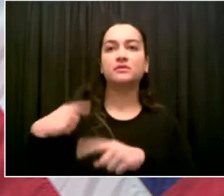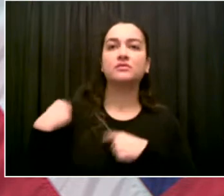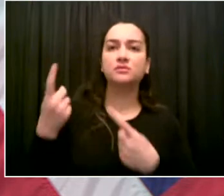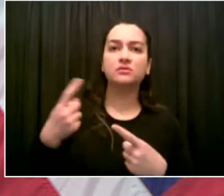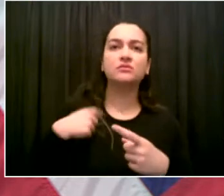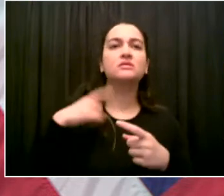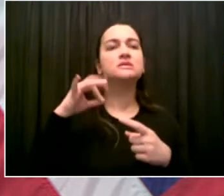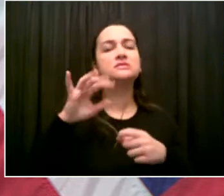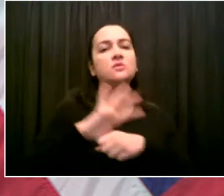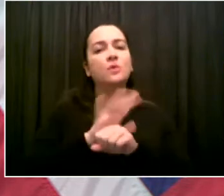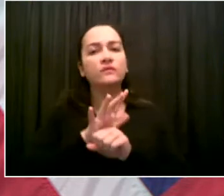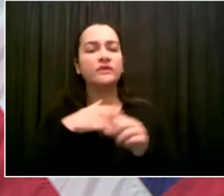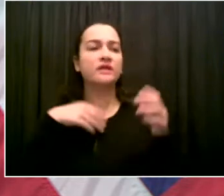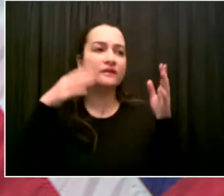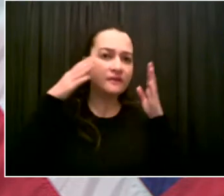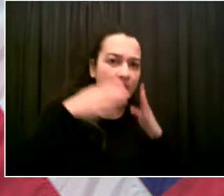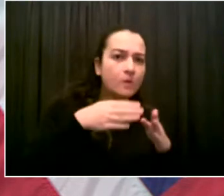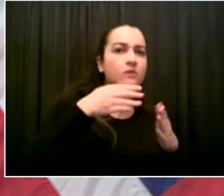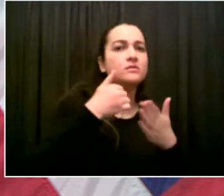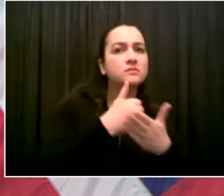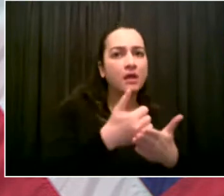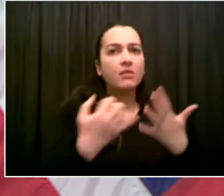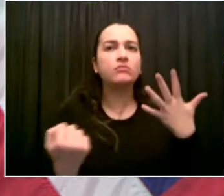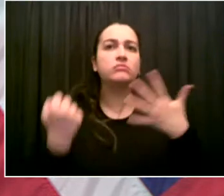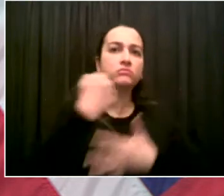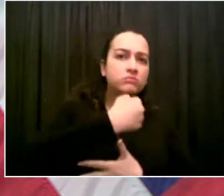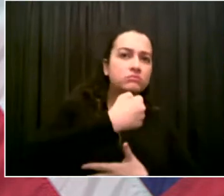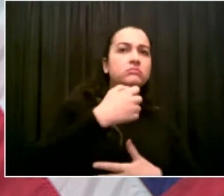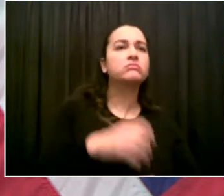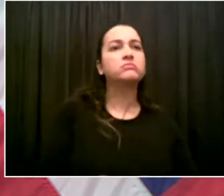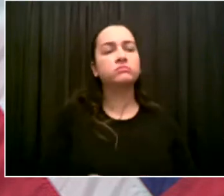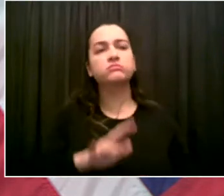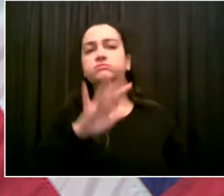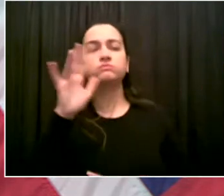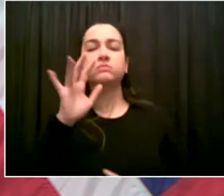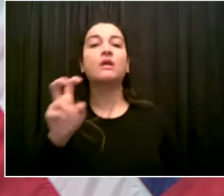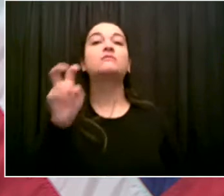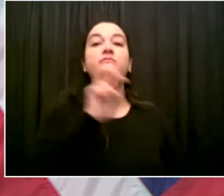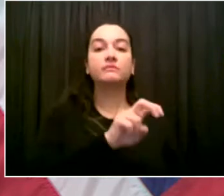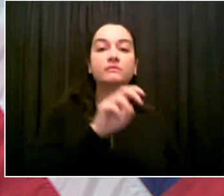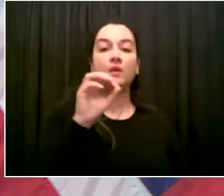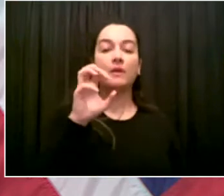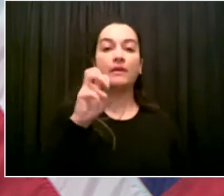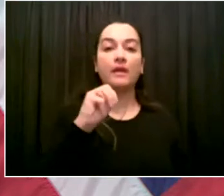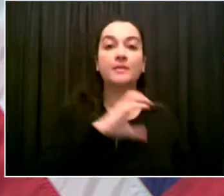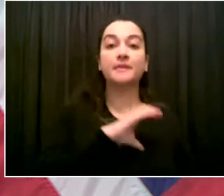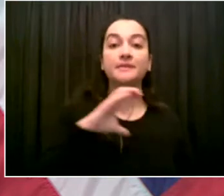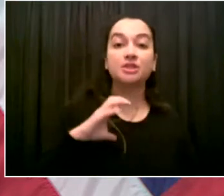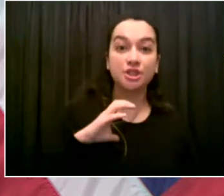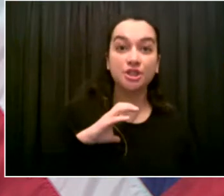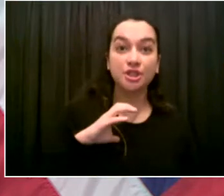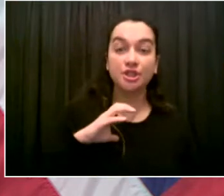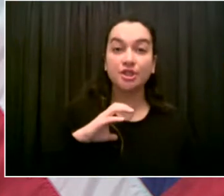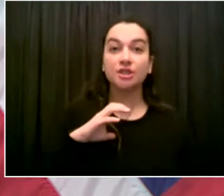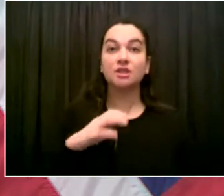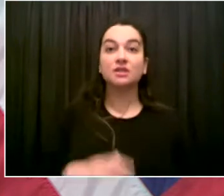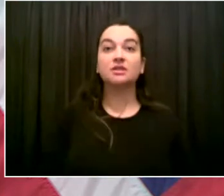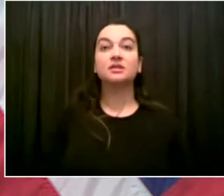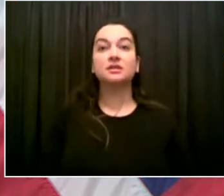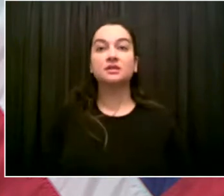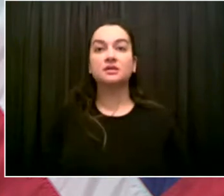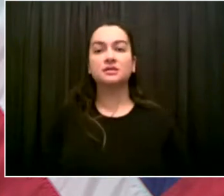to what New York City did years ago, and working on mass evacuation will only help me bring that skill here back to the